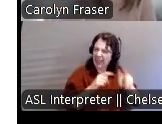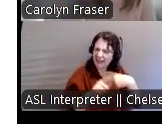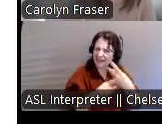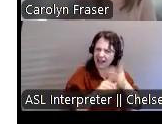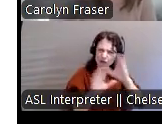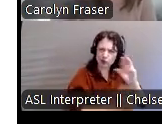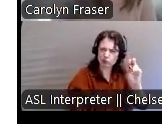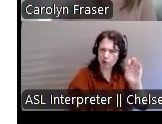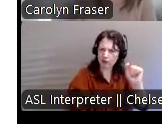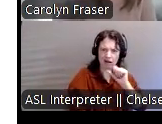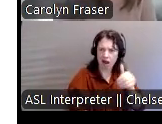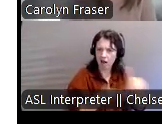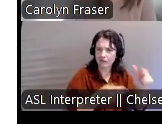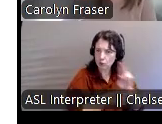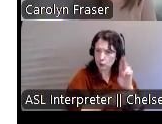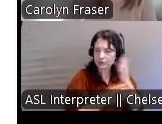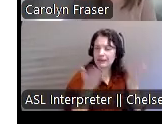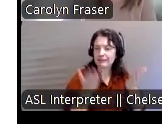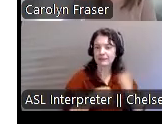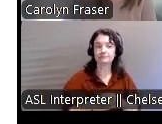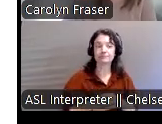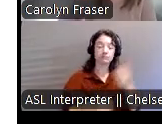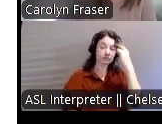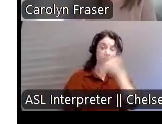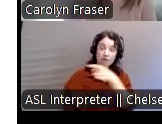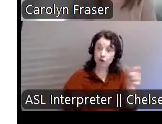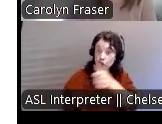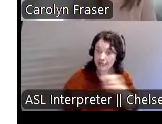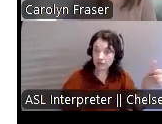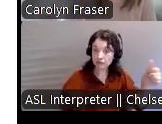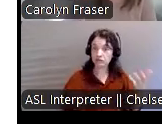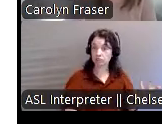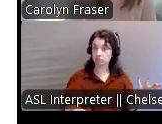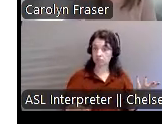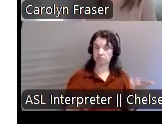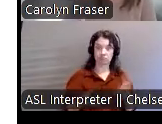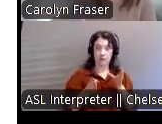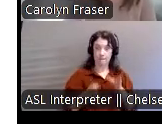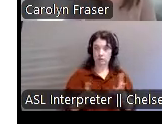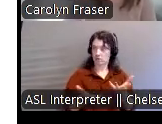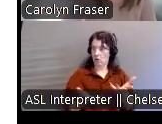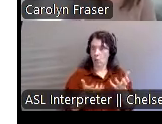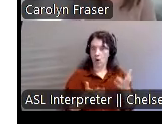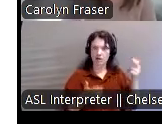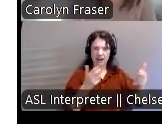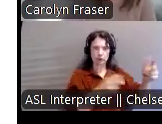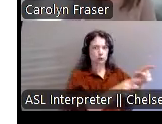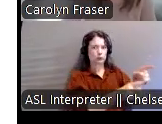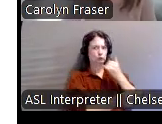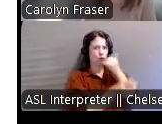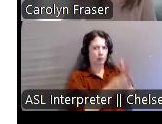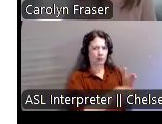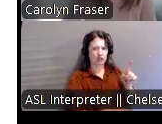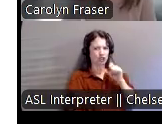used. So for yourself as a citizen wanting to get firearms out of the hands of a particular